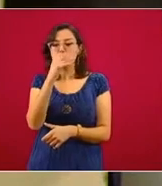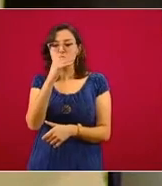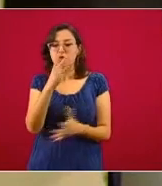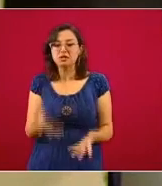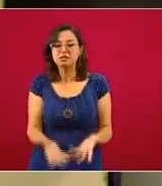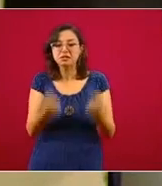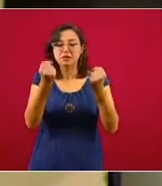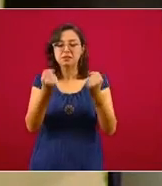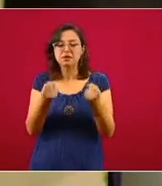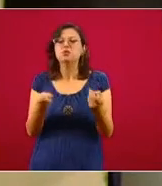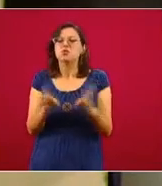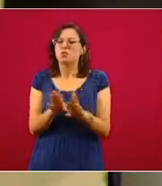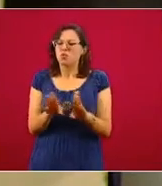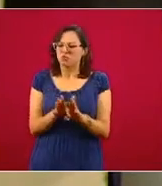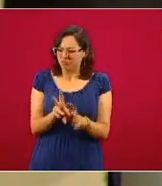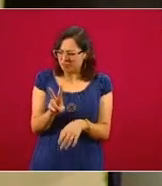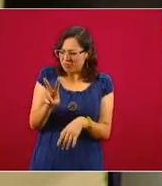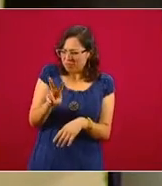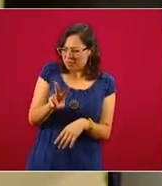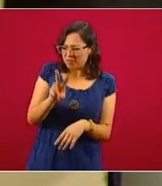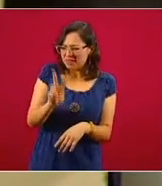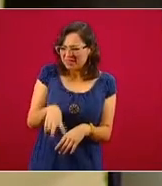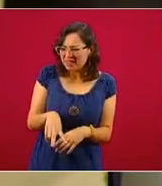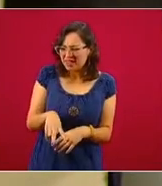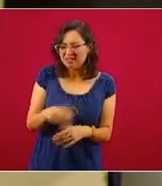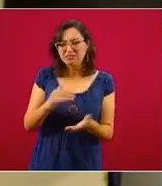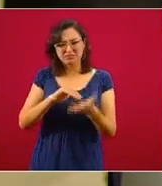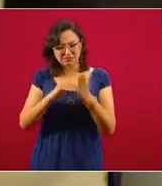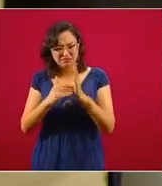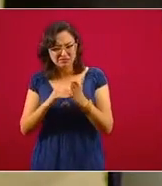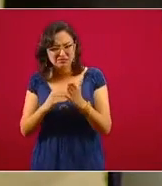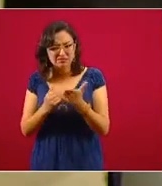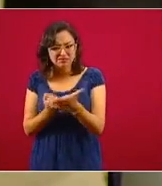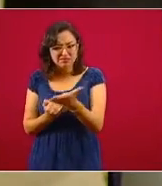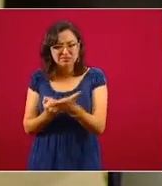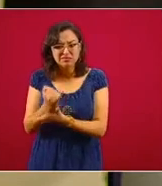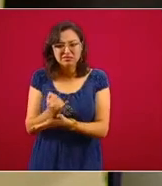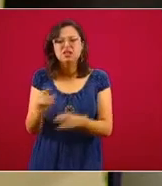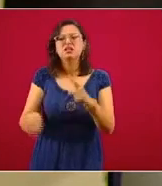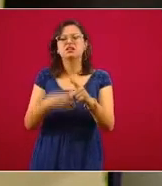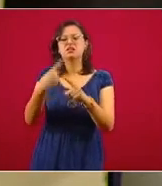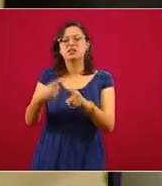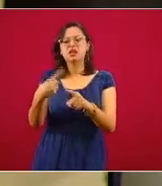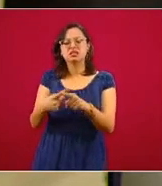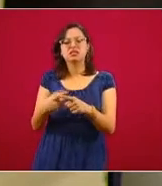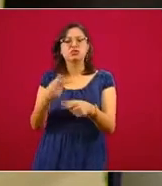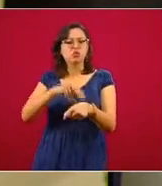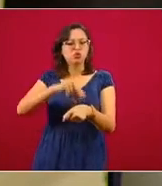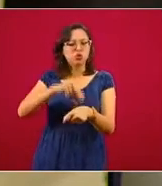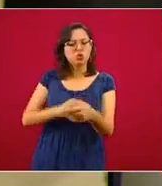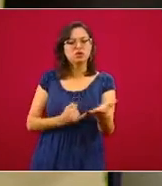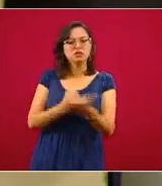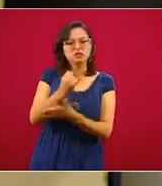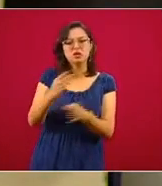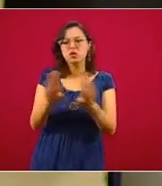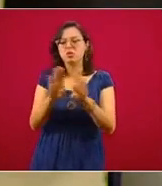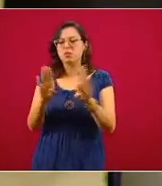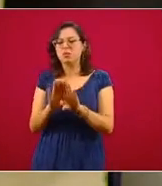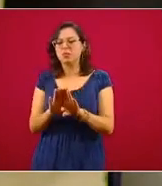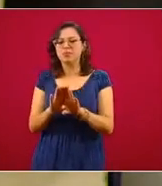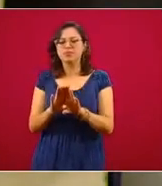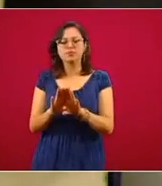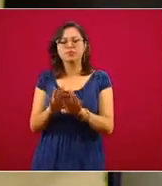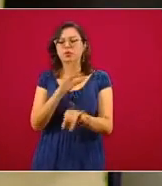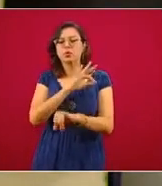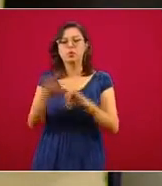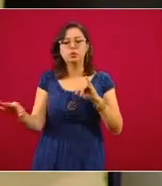they need to give everyone access. What can you tell us? How is it going to work about deciding